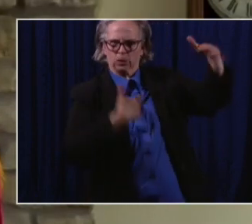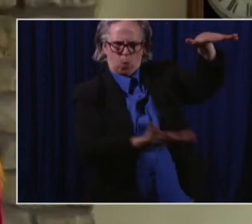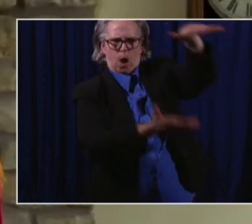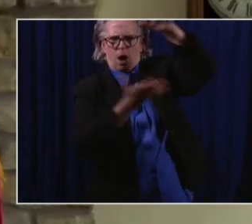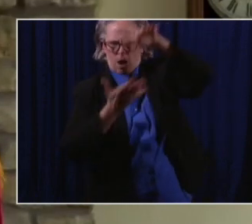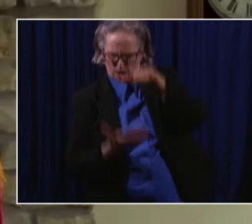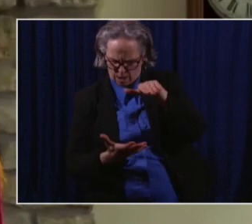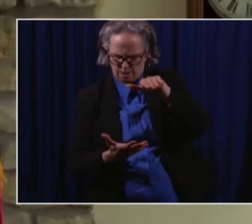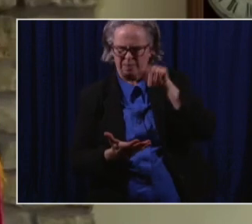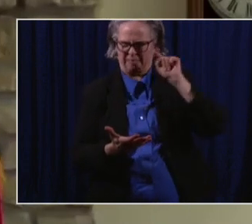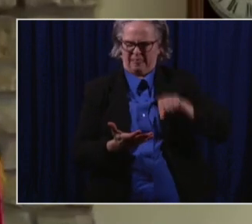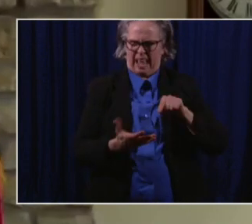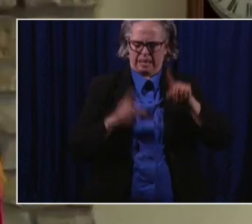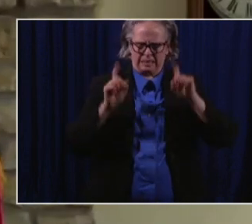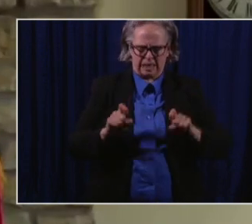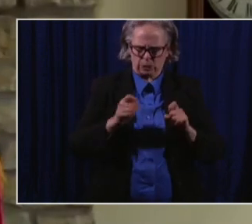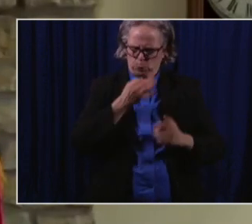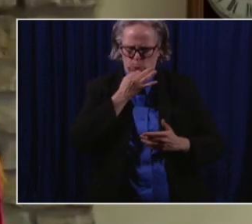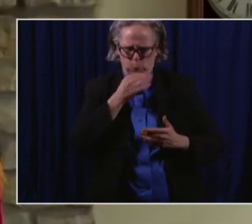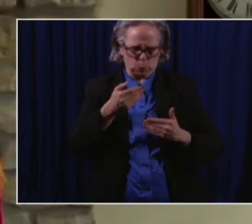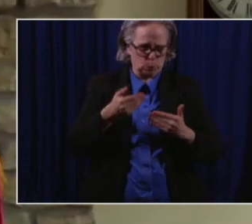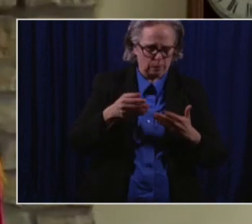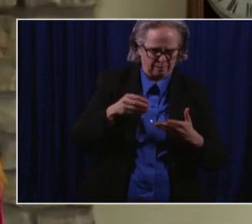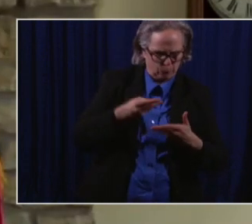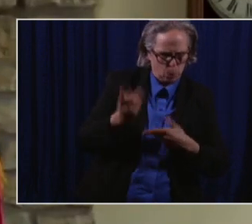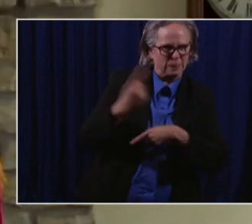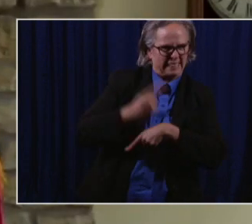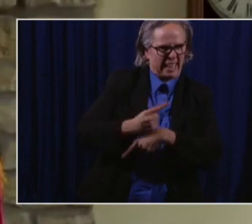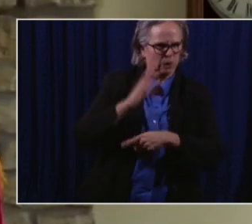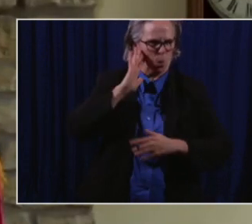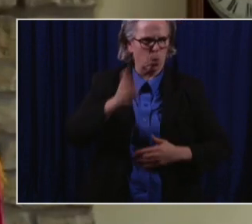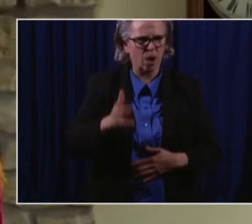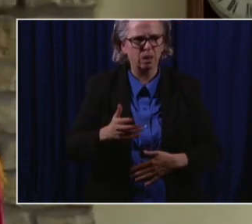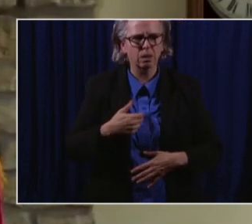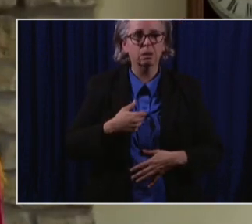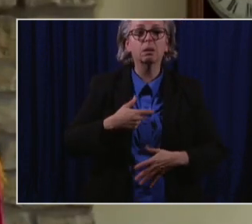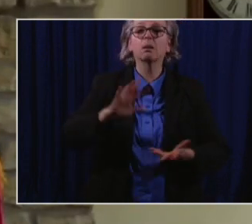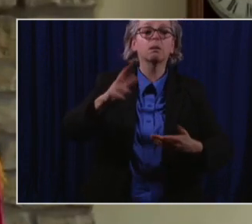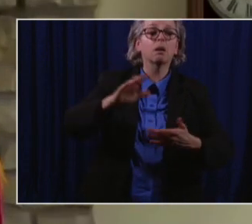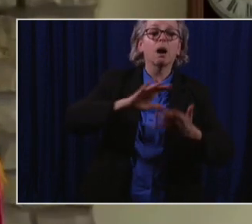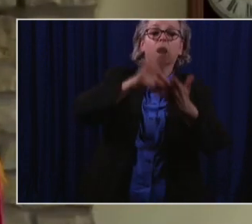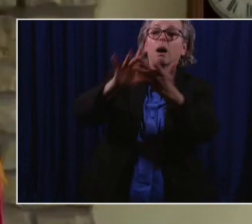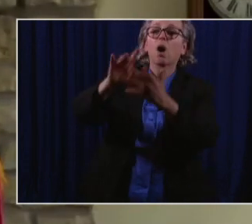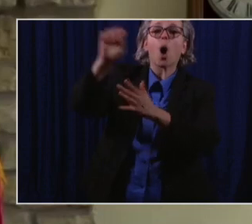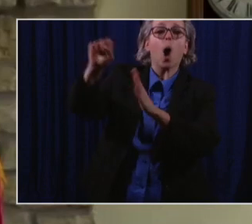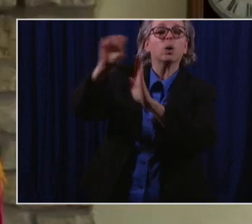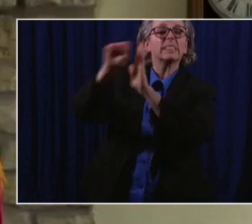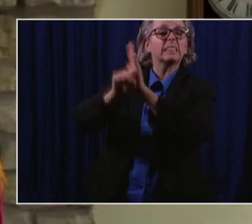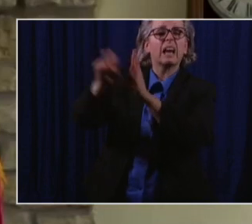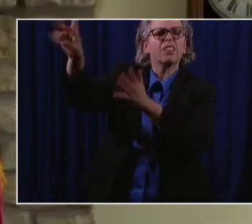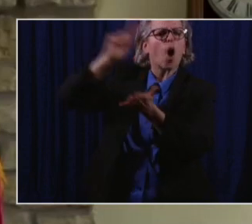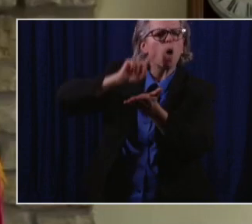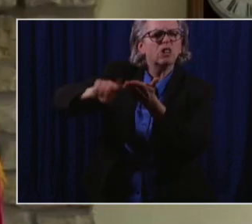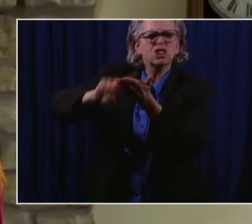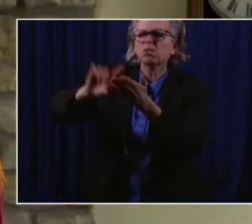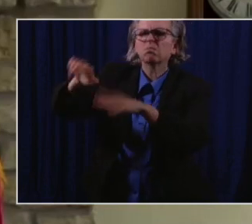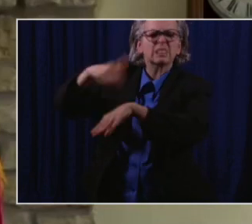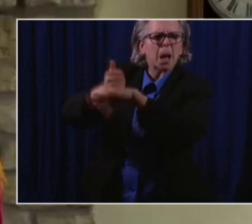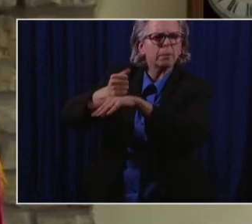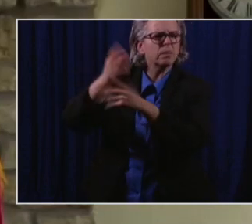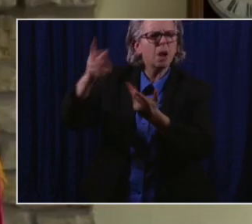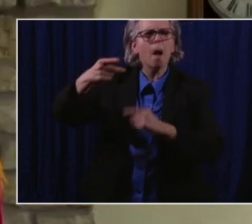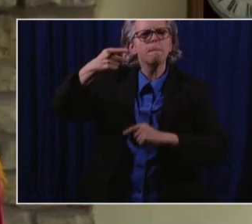day. We've asked Ohio State researchers to come up with a protocol. We're going to take